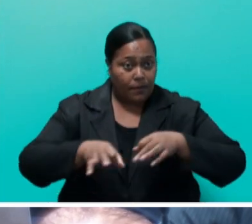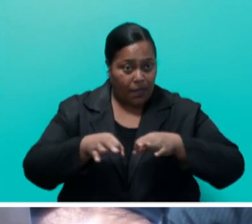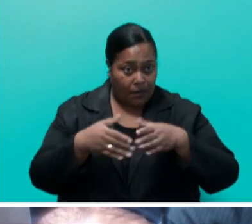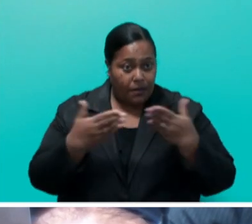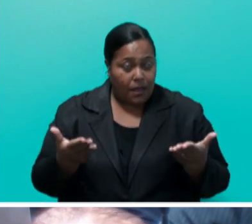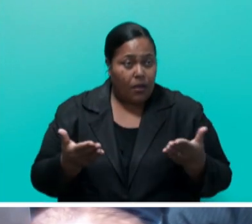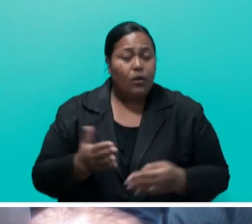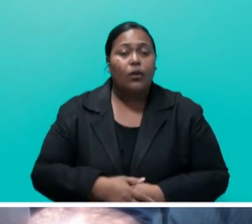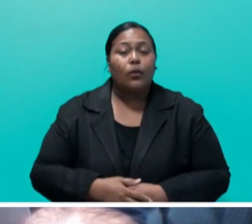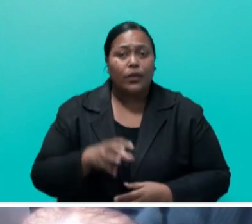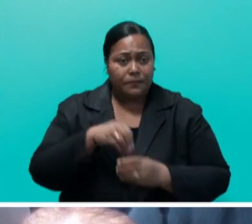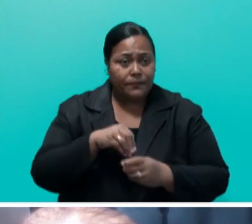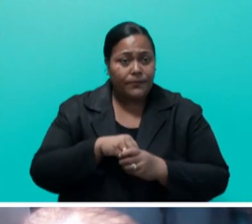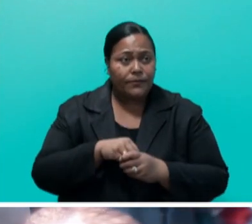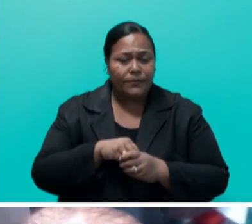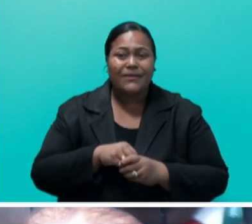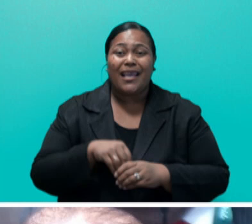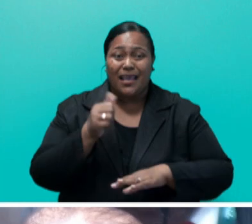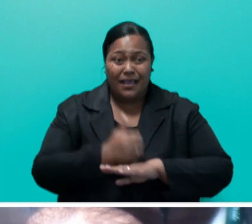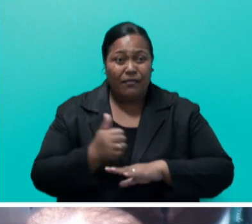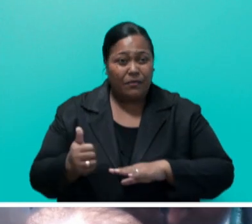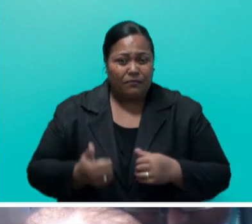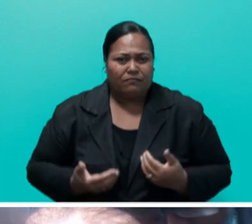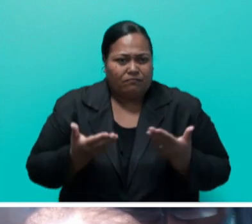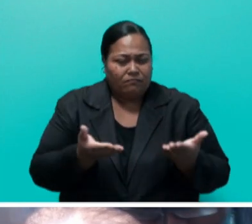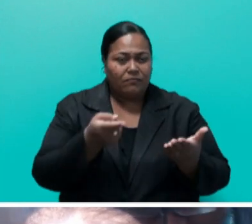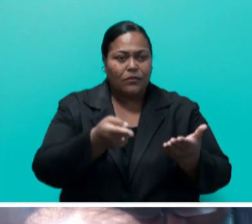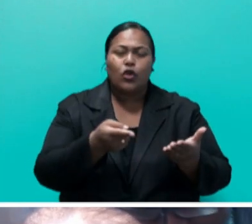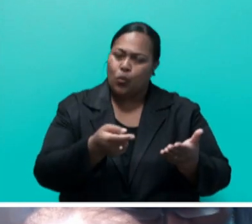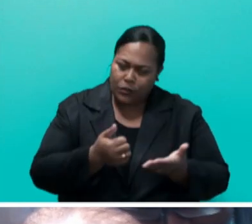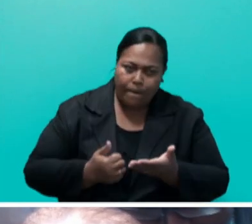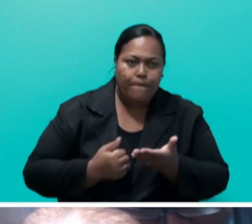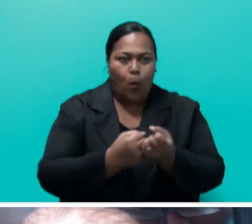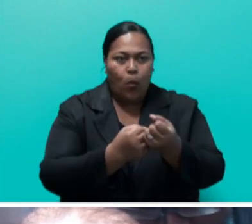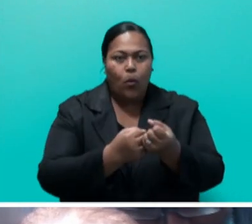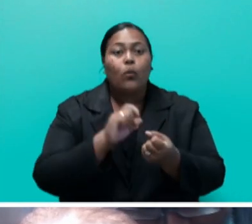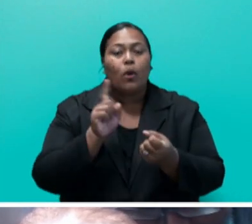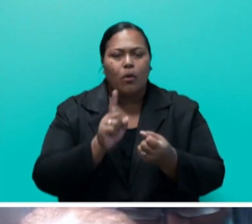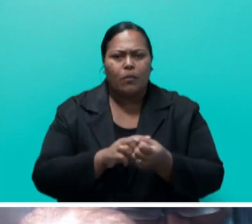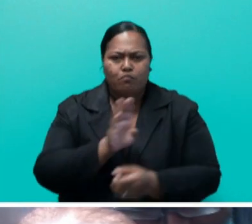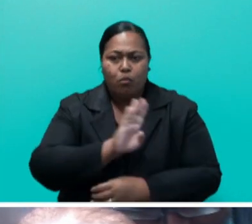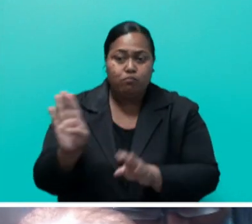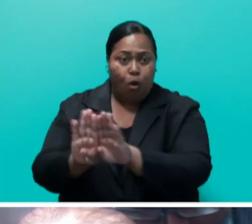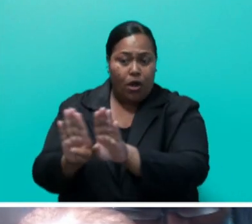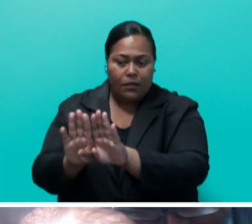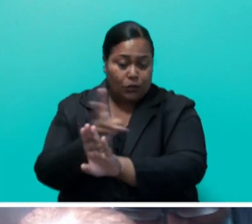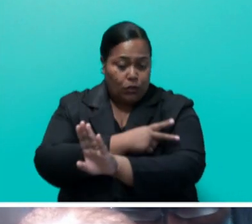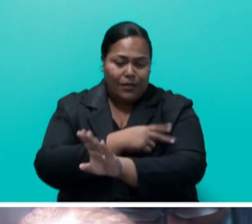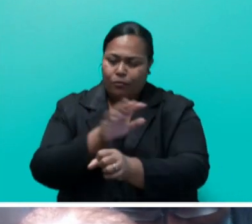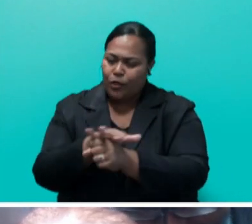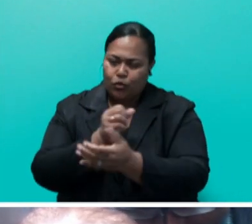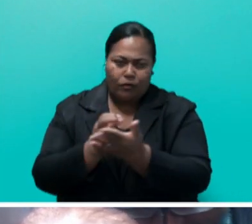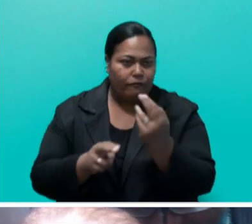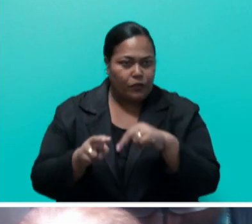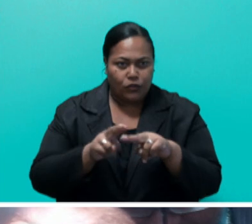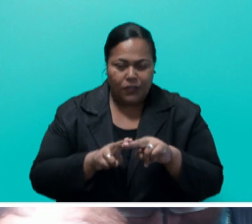approved by Cabinet, will significantly bolster our border security, ensuring Fiji is well prepared